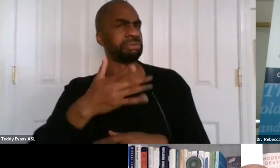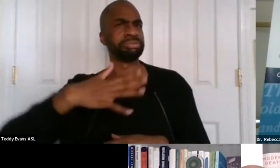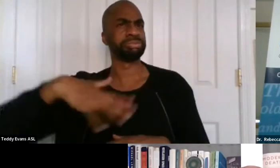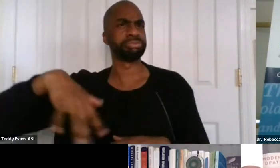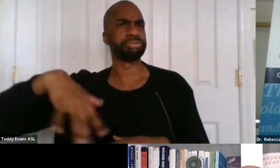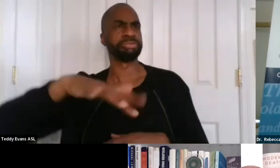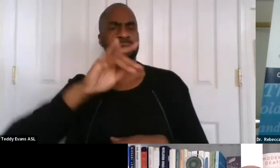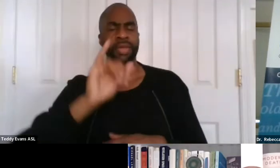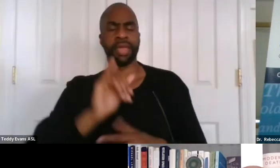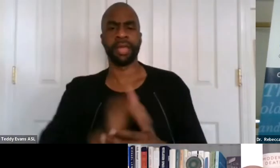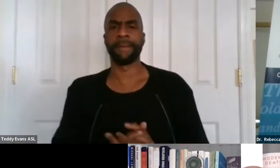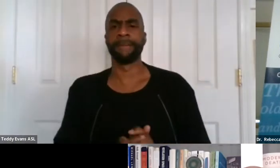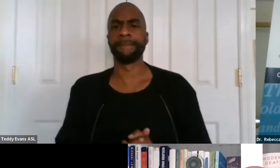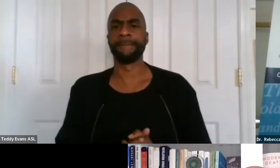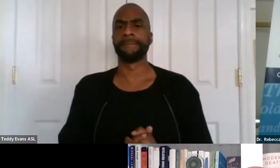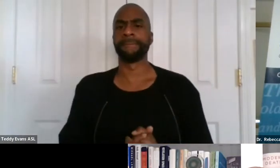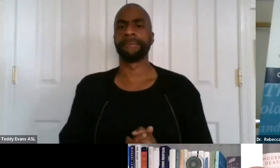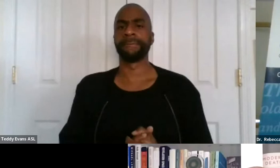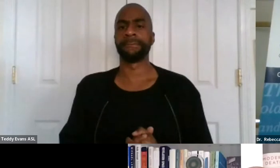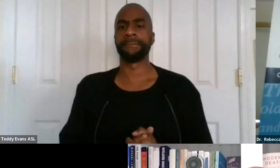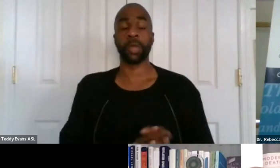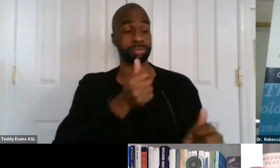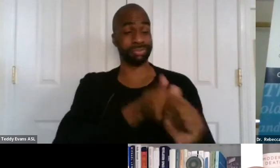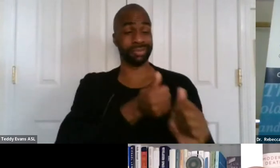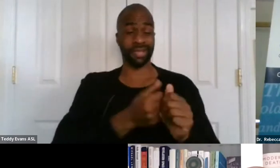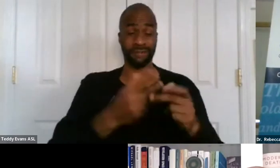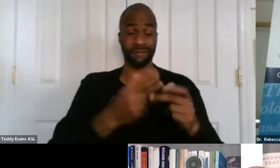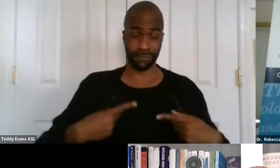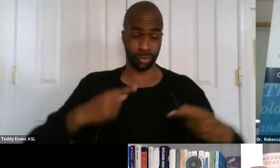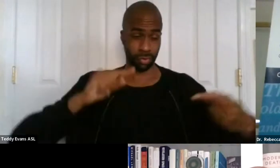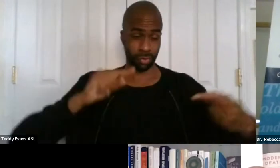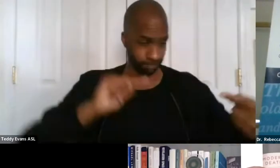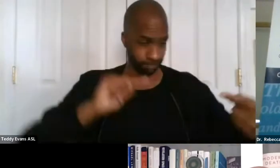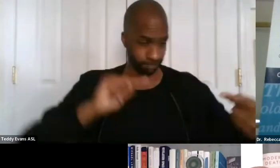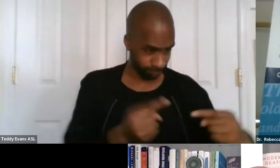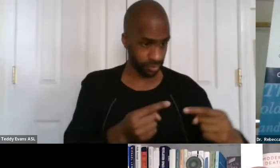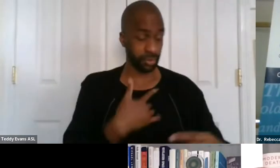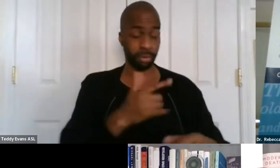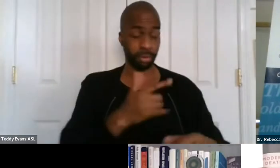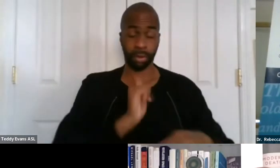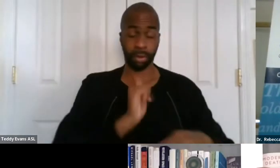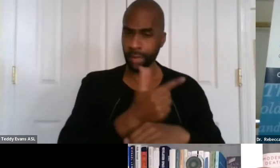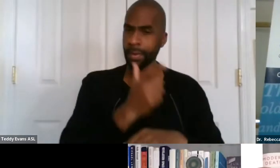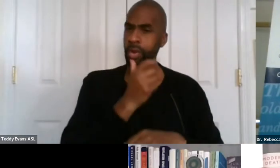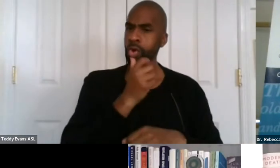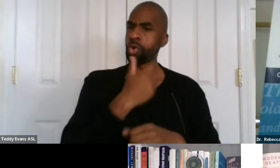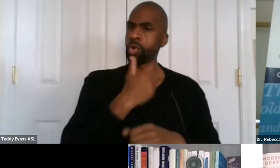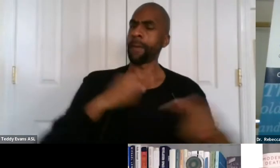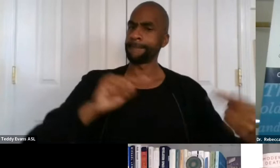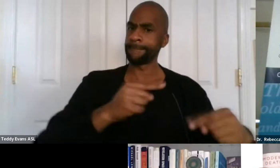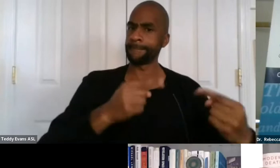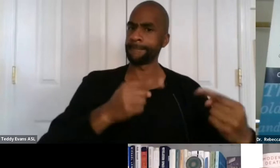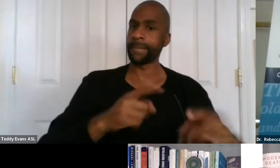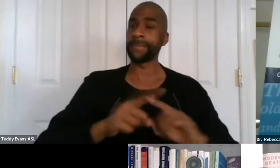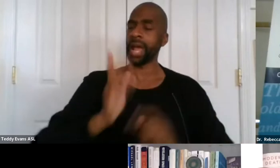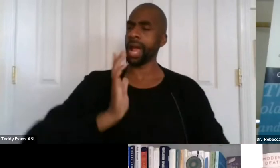as the physical injury itself determines who develops acute into chronic pain, it is also all these other factors